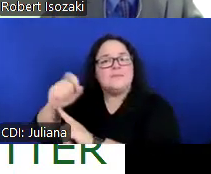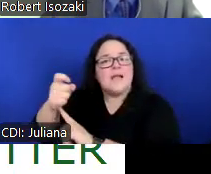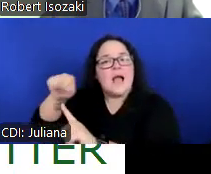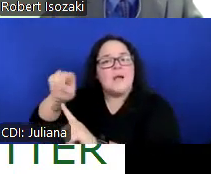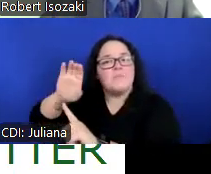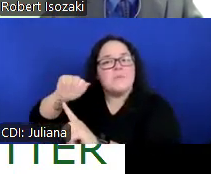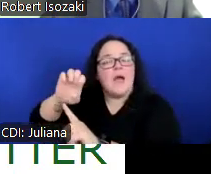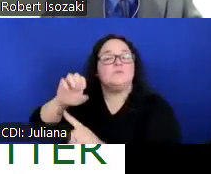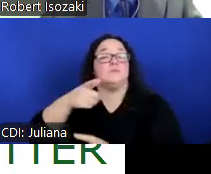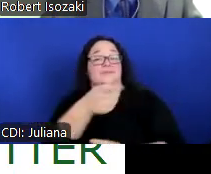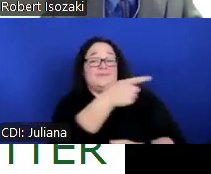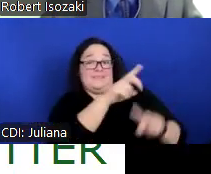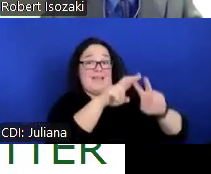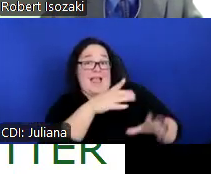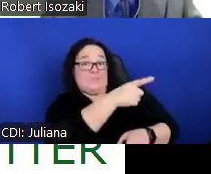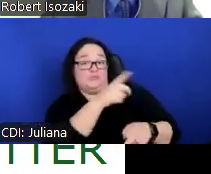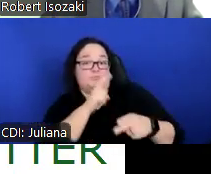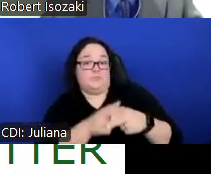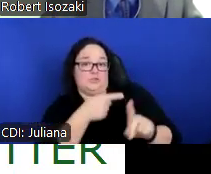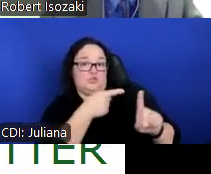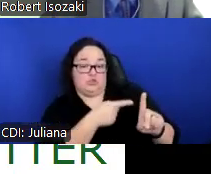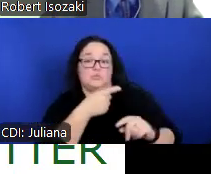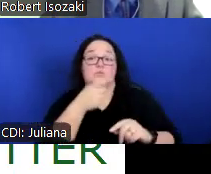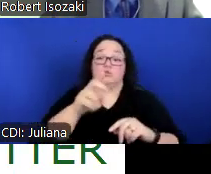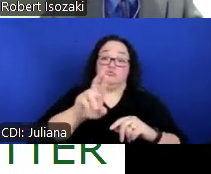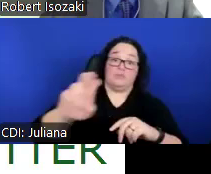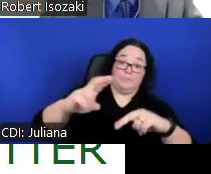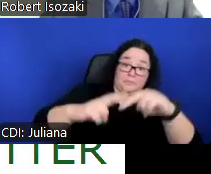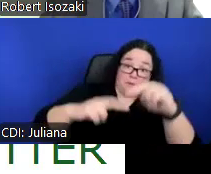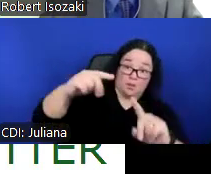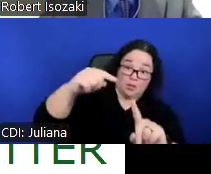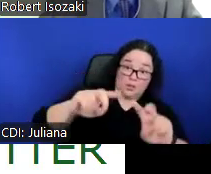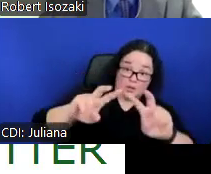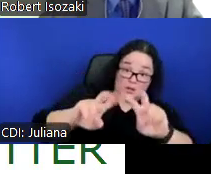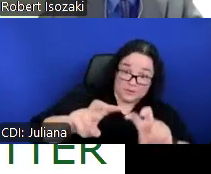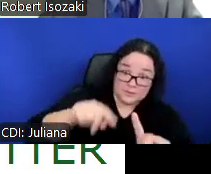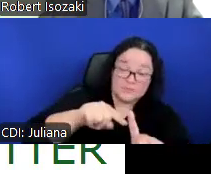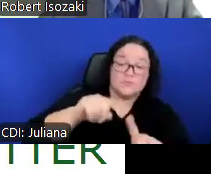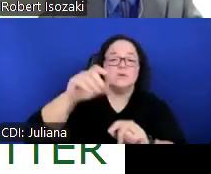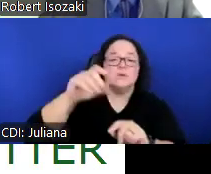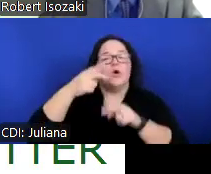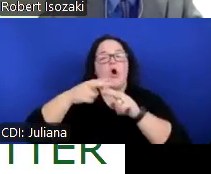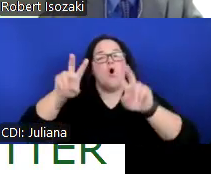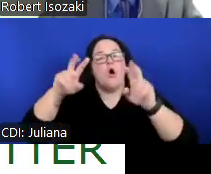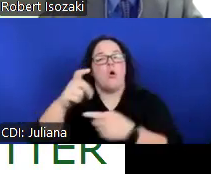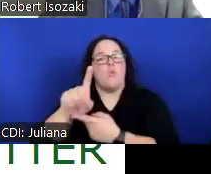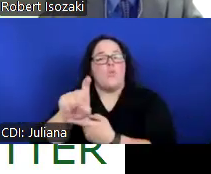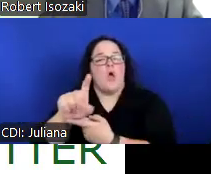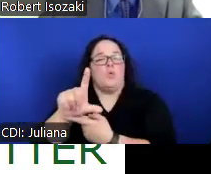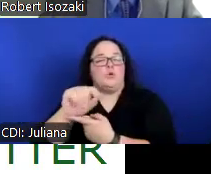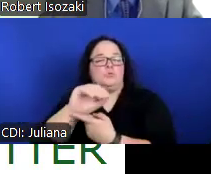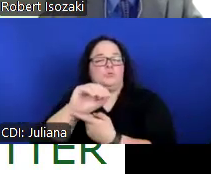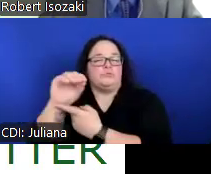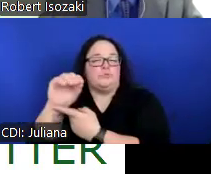and reassessment. It's sometimes referred to the 120% rule, but that